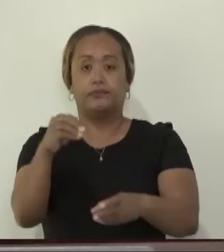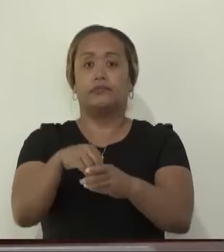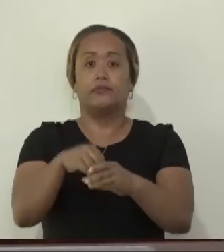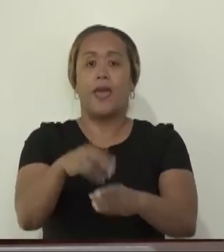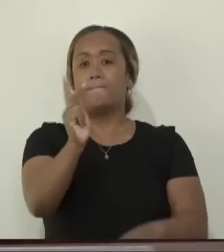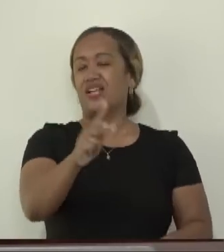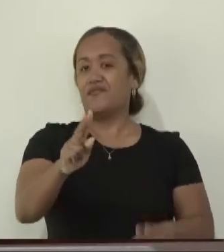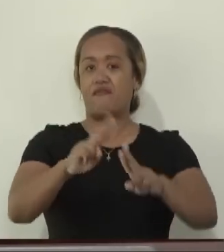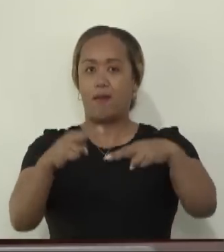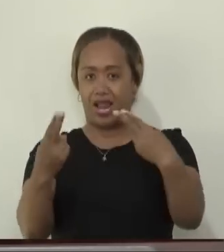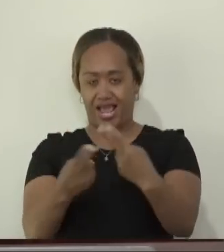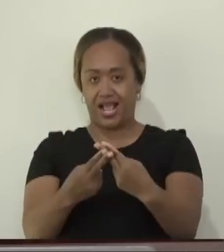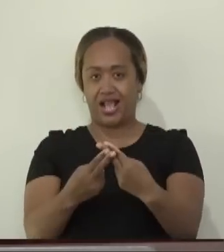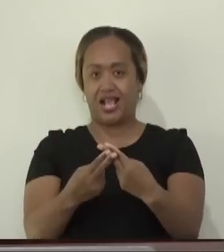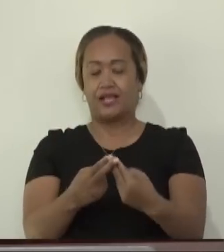our Pacific family.